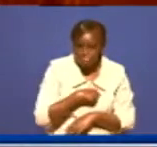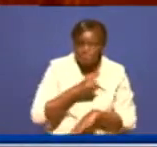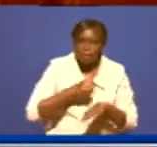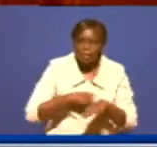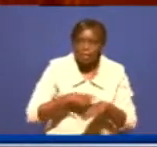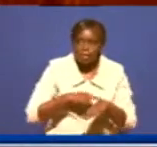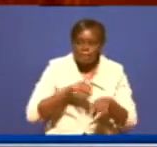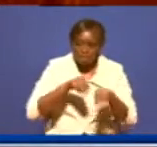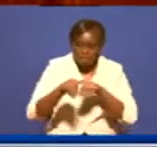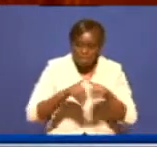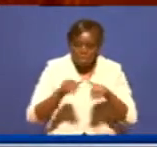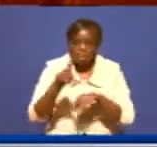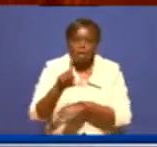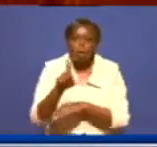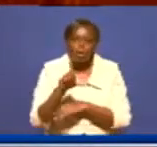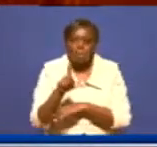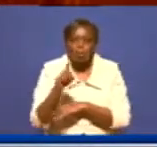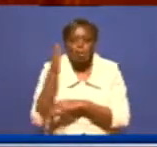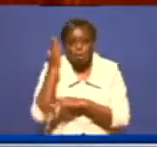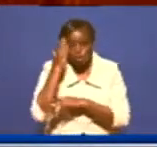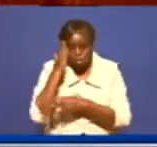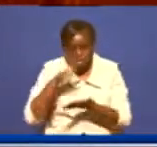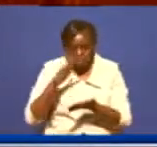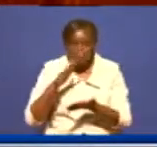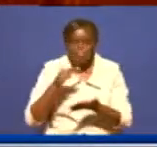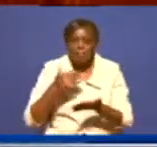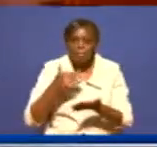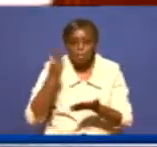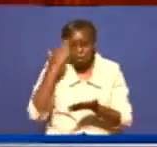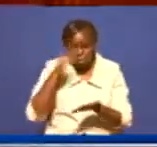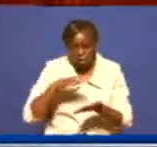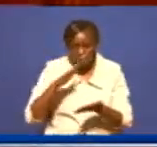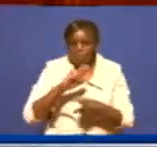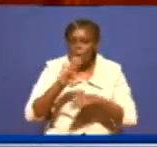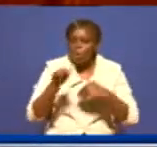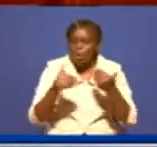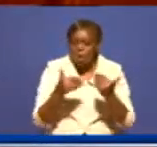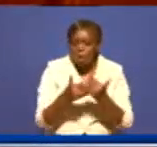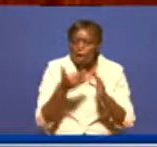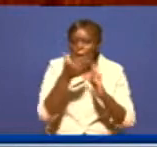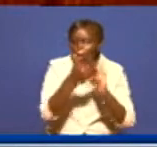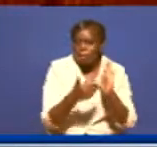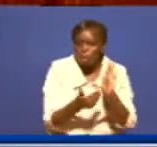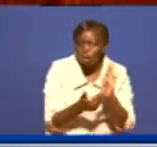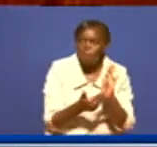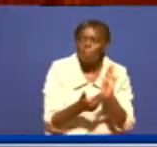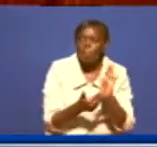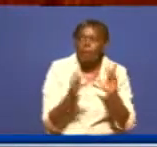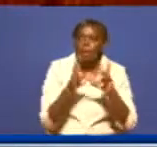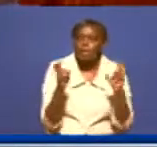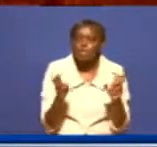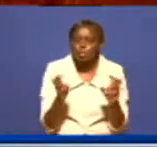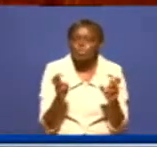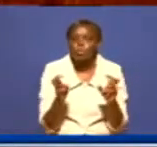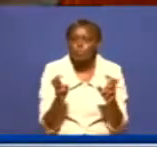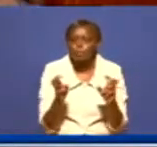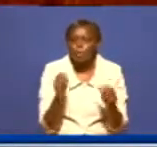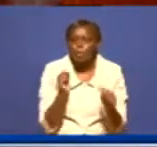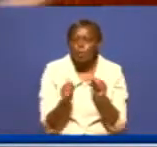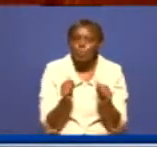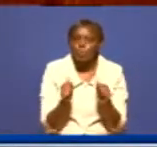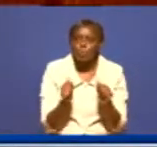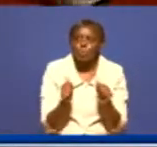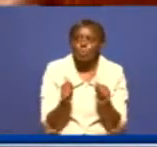drafting legislation, to consider taking into consideration all these issues that will come in